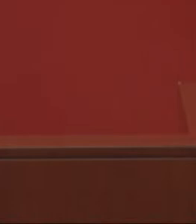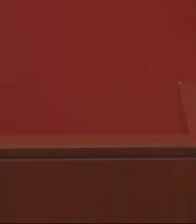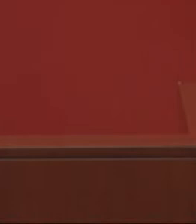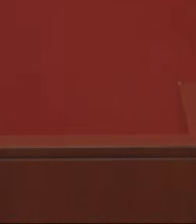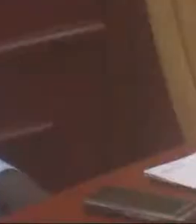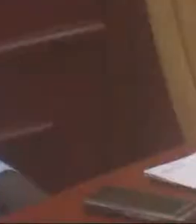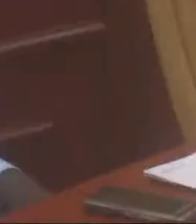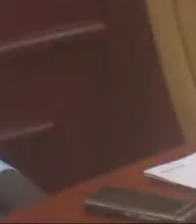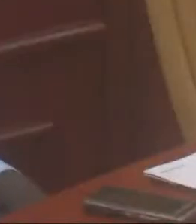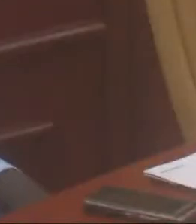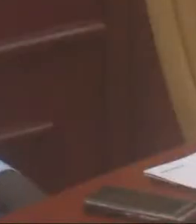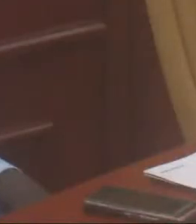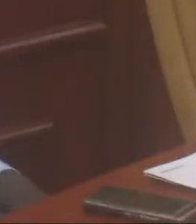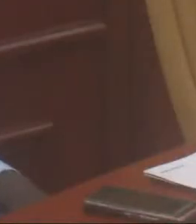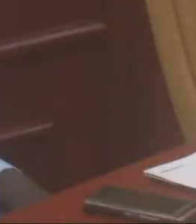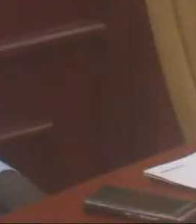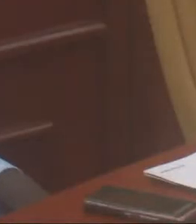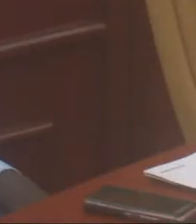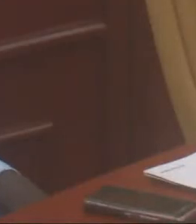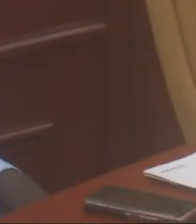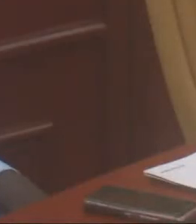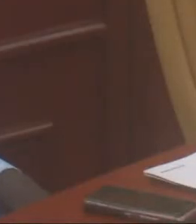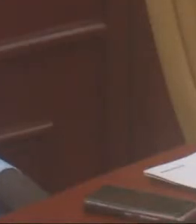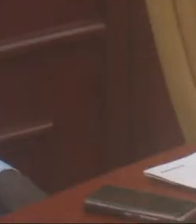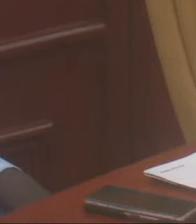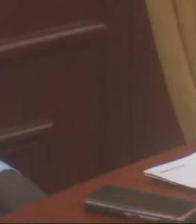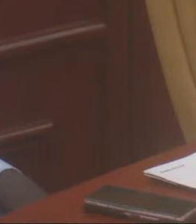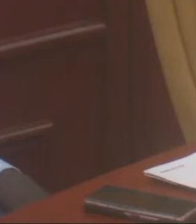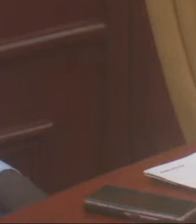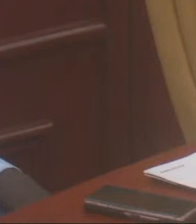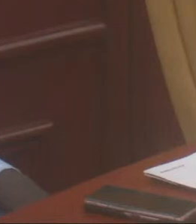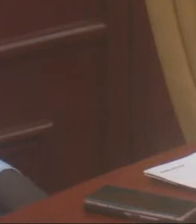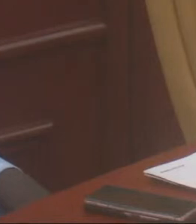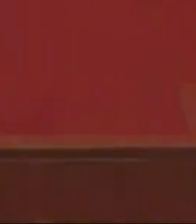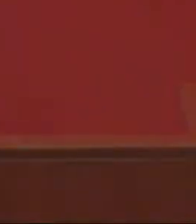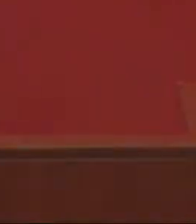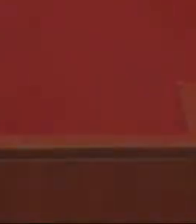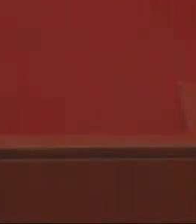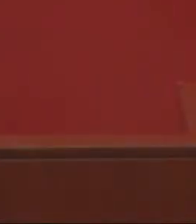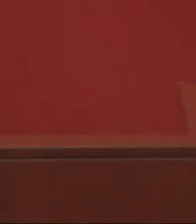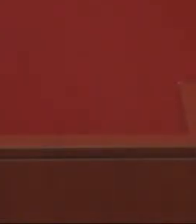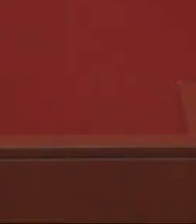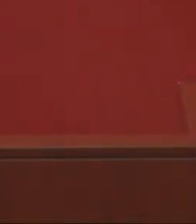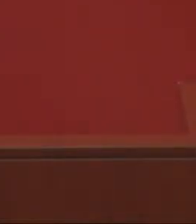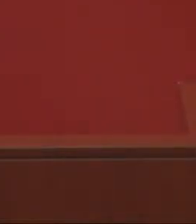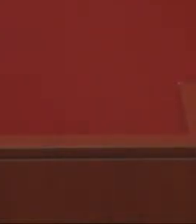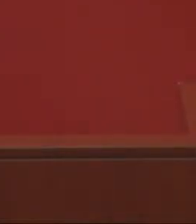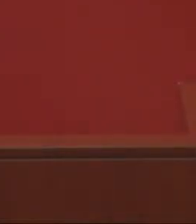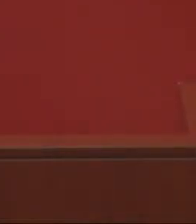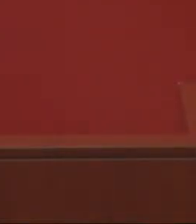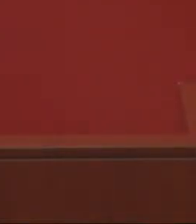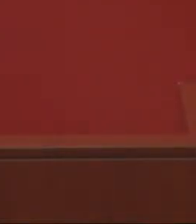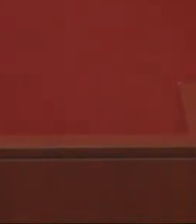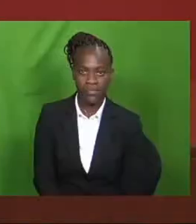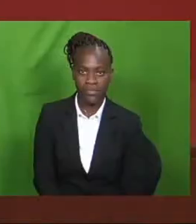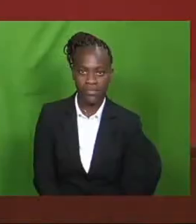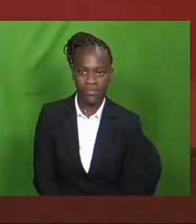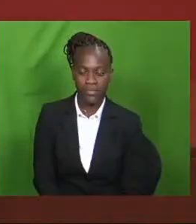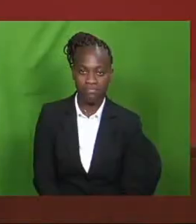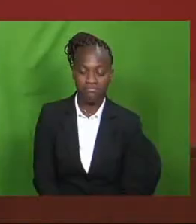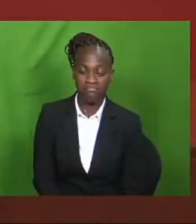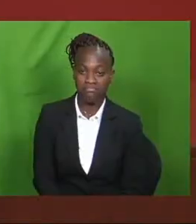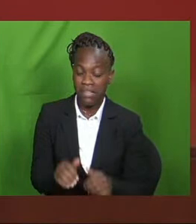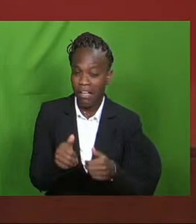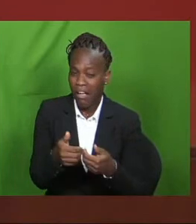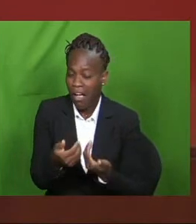how you covered the proceedings, how you recorded the deliberations,